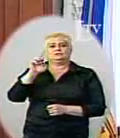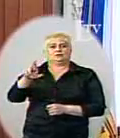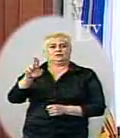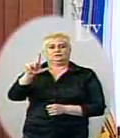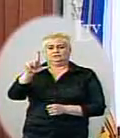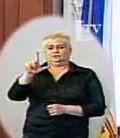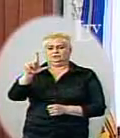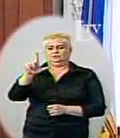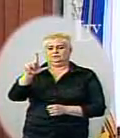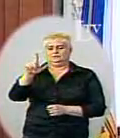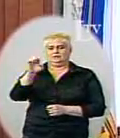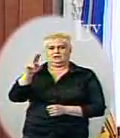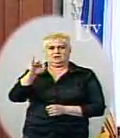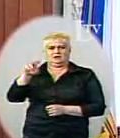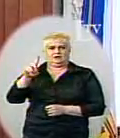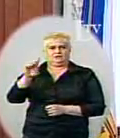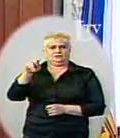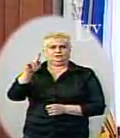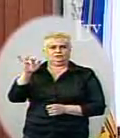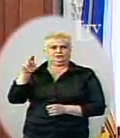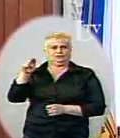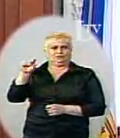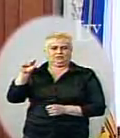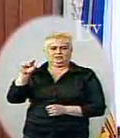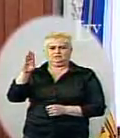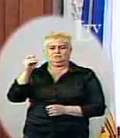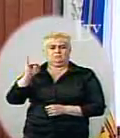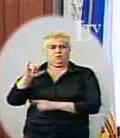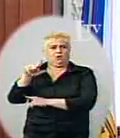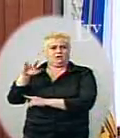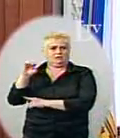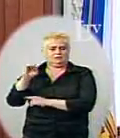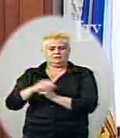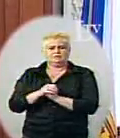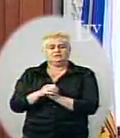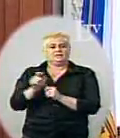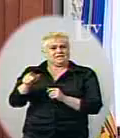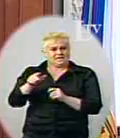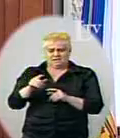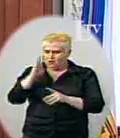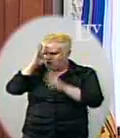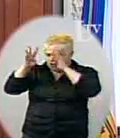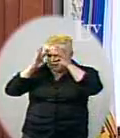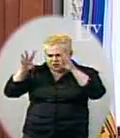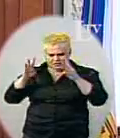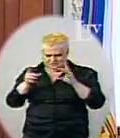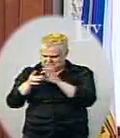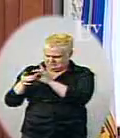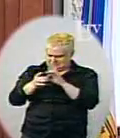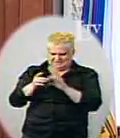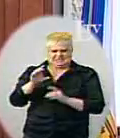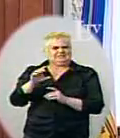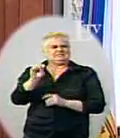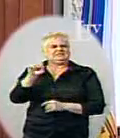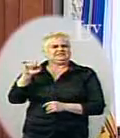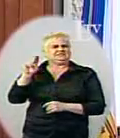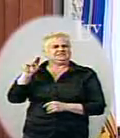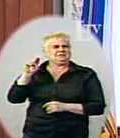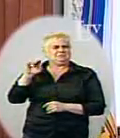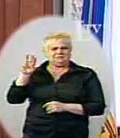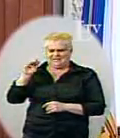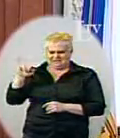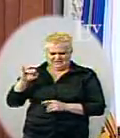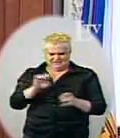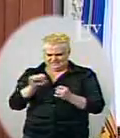of Wallace, who was the co-inventor of an imaging semiconductor circuit known as the charge coupled